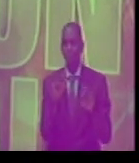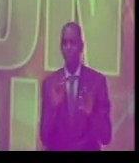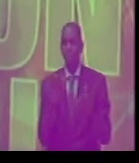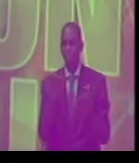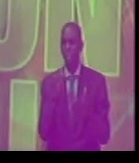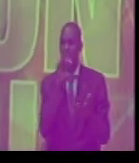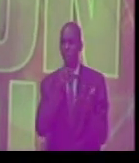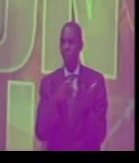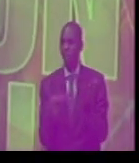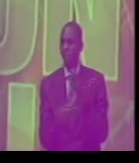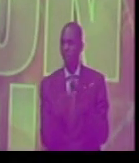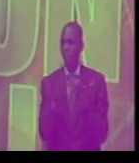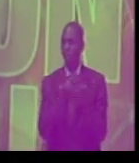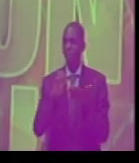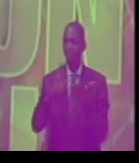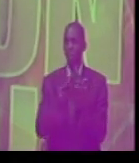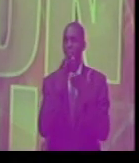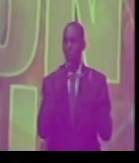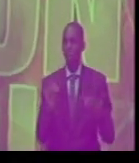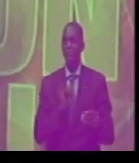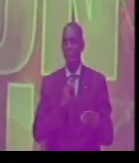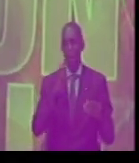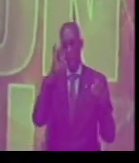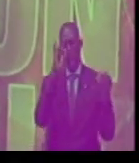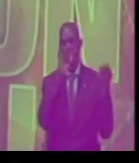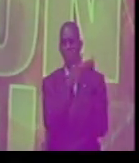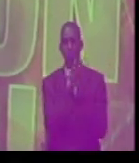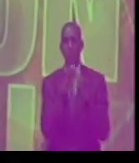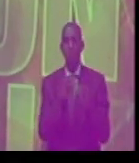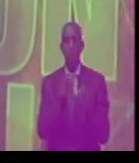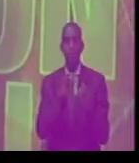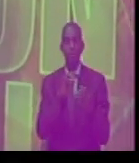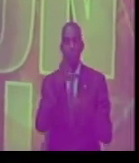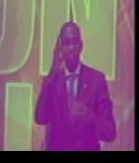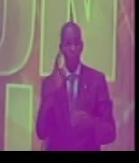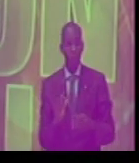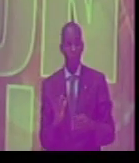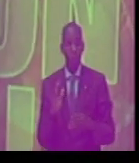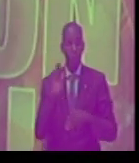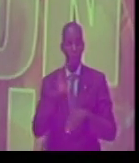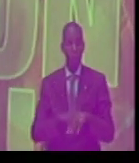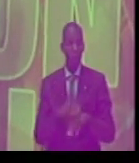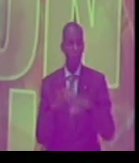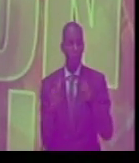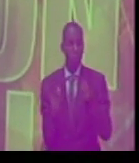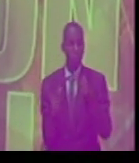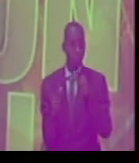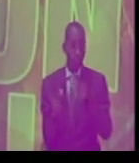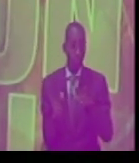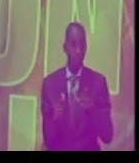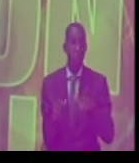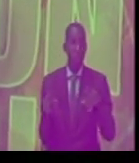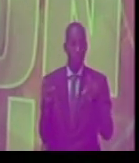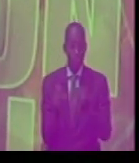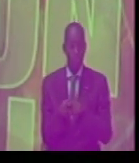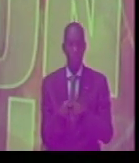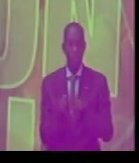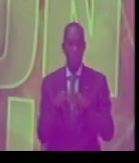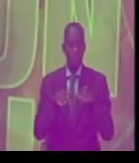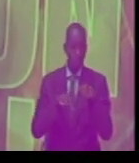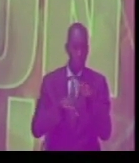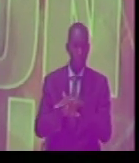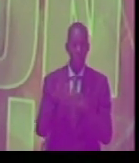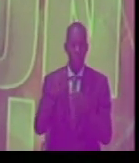"Doctor, when we are having a program, divine solution, there will be solution in Jesus' name." I believed God.